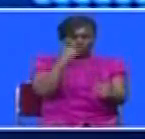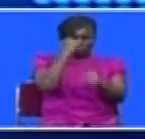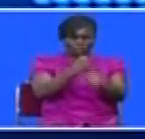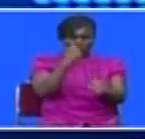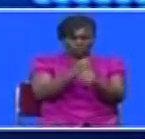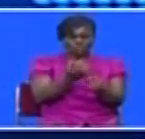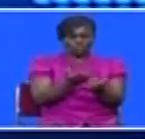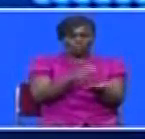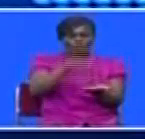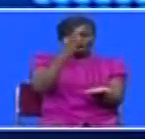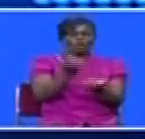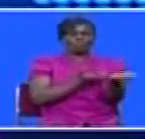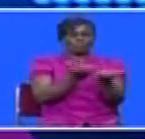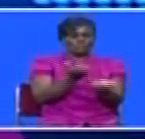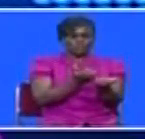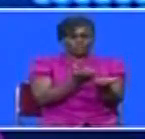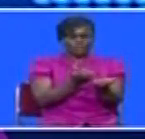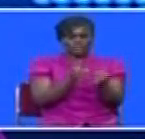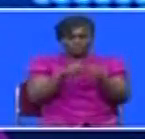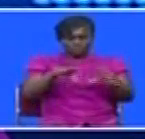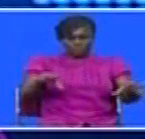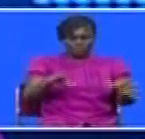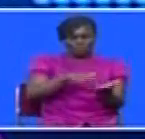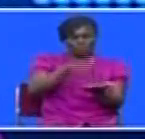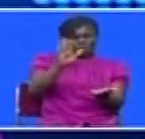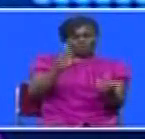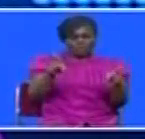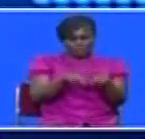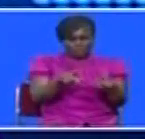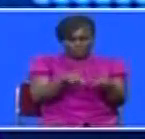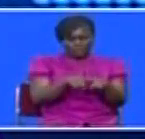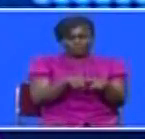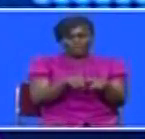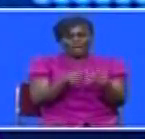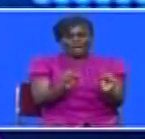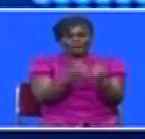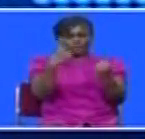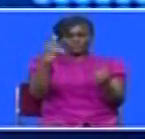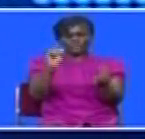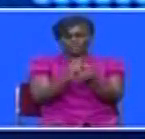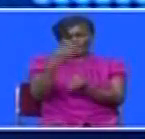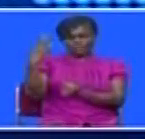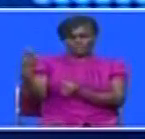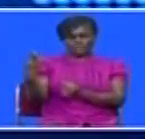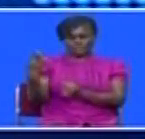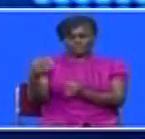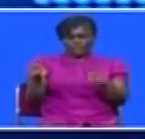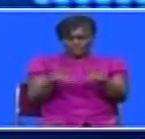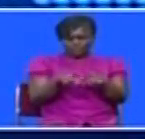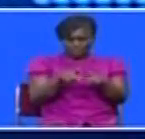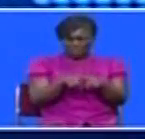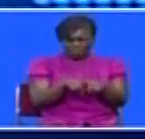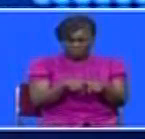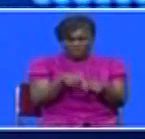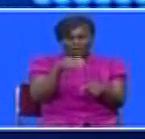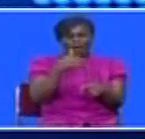increased sales, improved distribution efficiency and tariff reviews effected in 2013. The firm's CEO, Dr. Ben